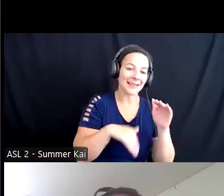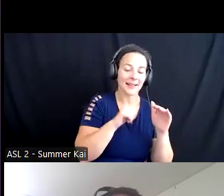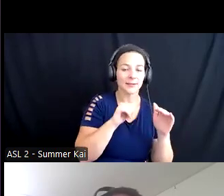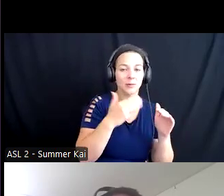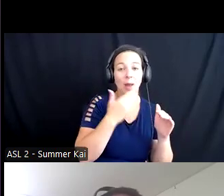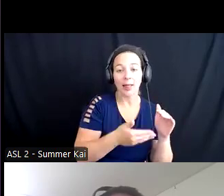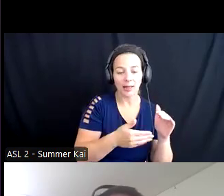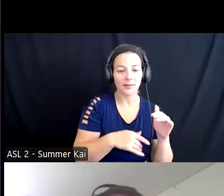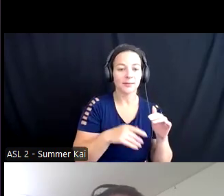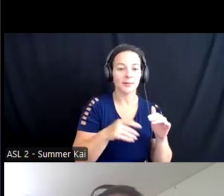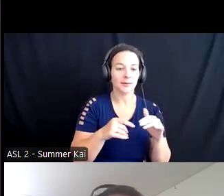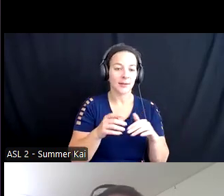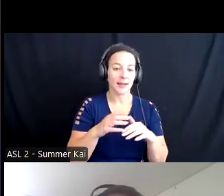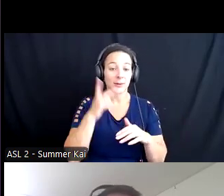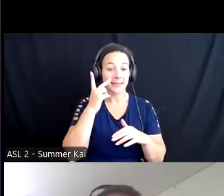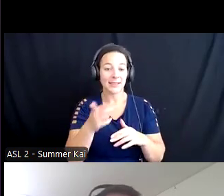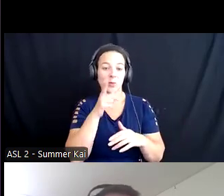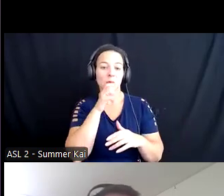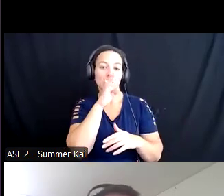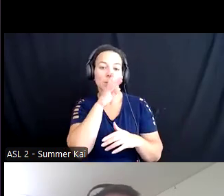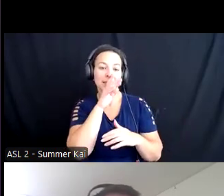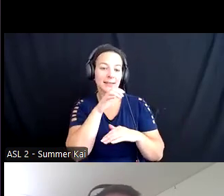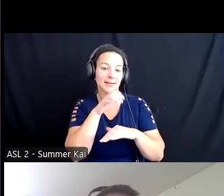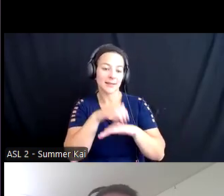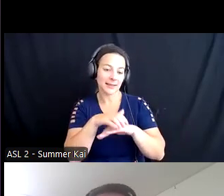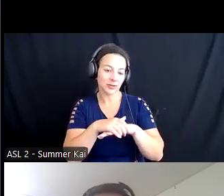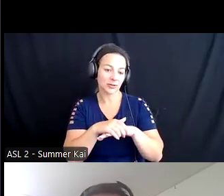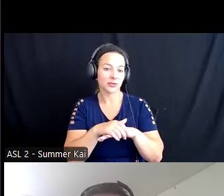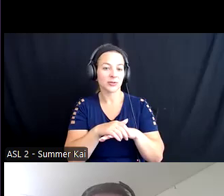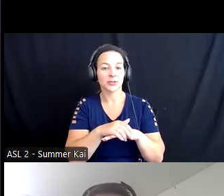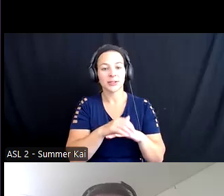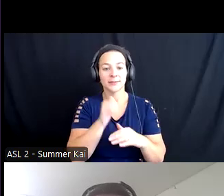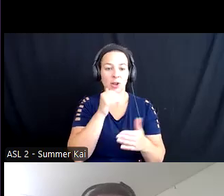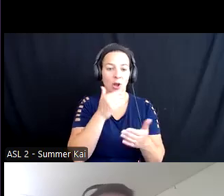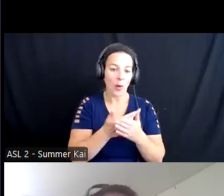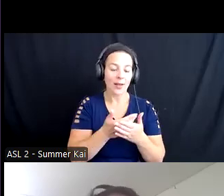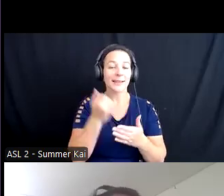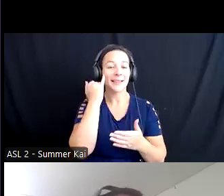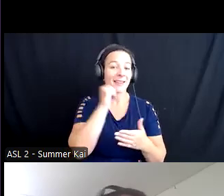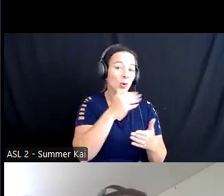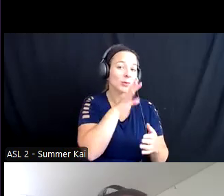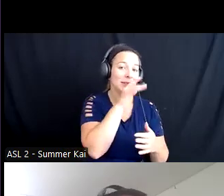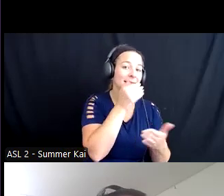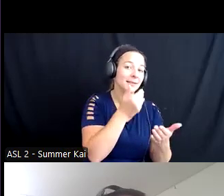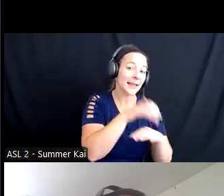right of that, we see of those who speak English less than very well, what is their primary language.